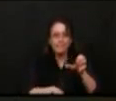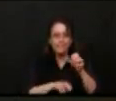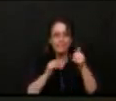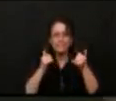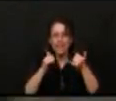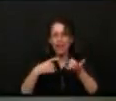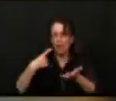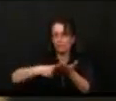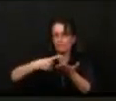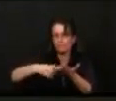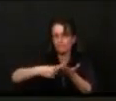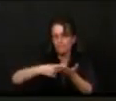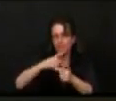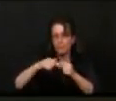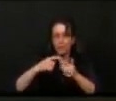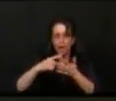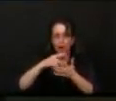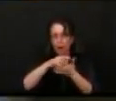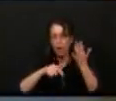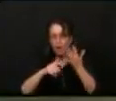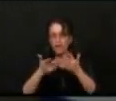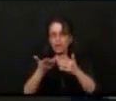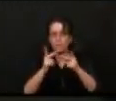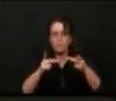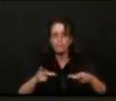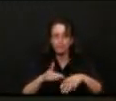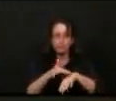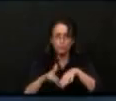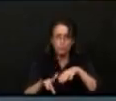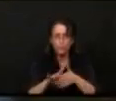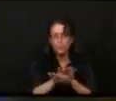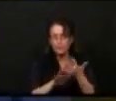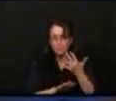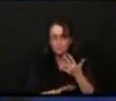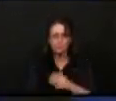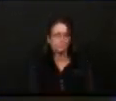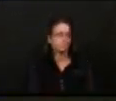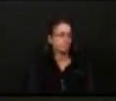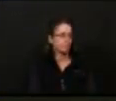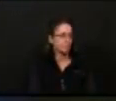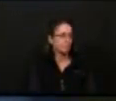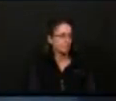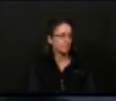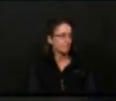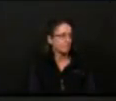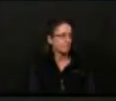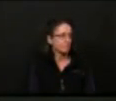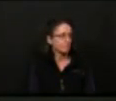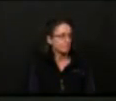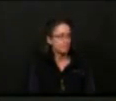Public Works. Maybe you could tell us about this position and